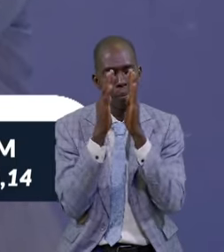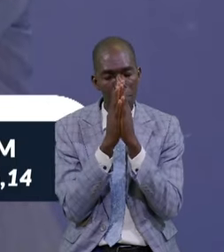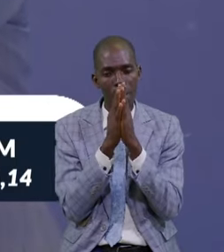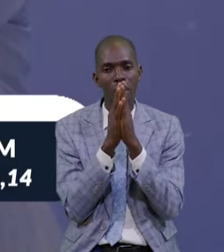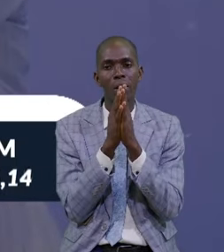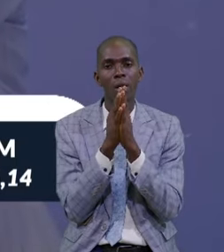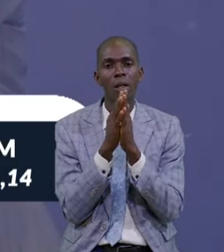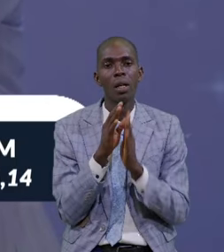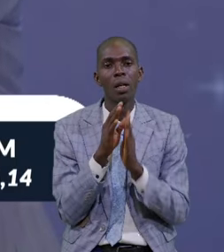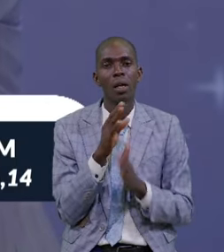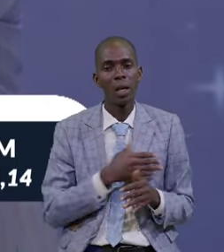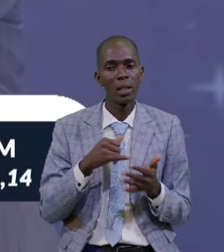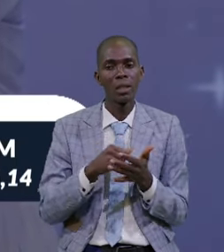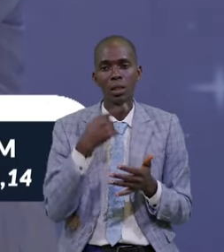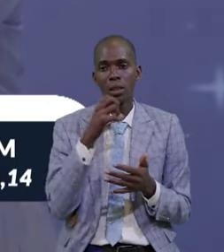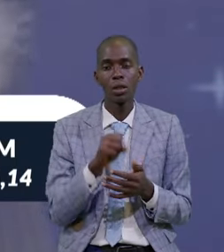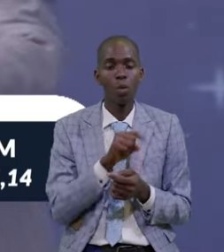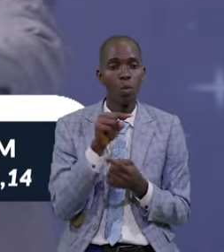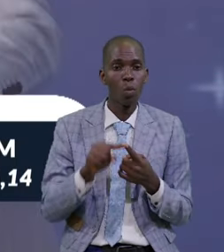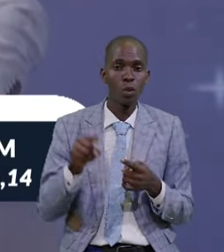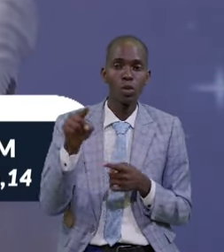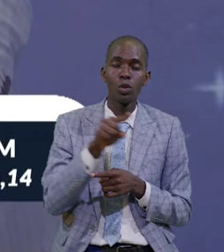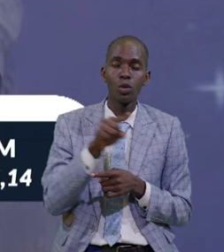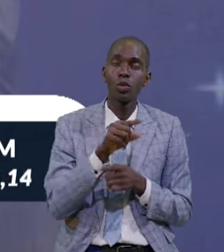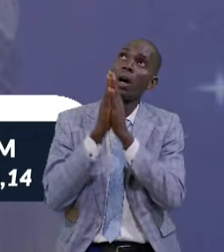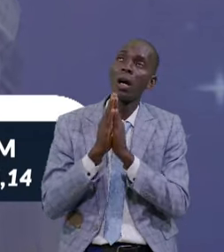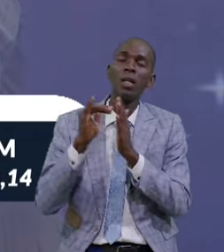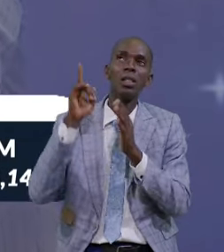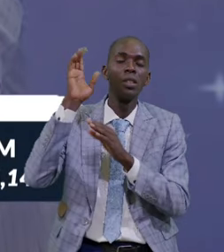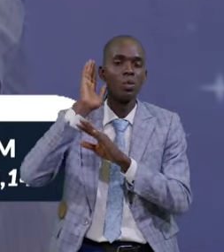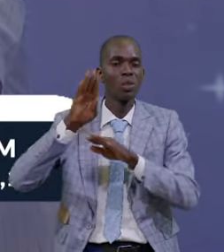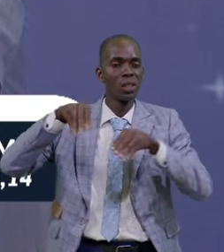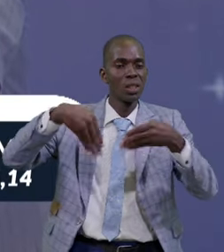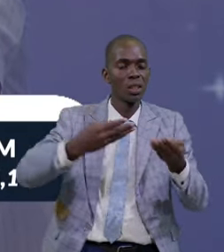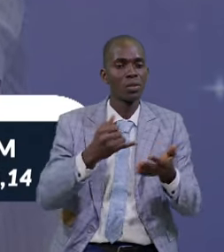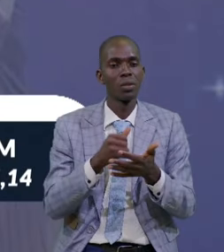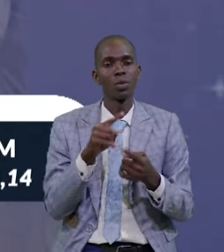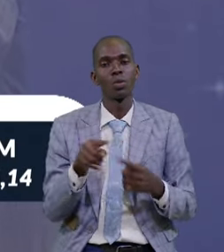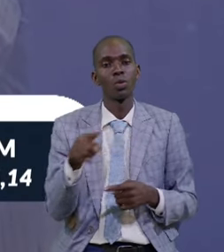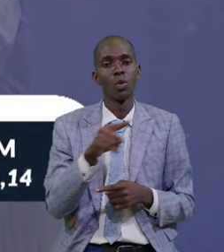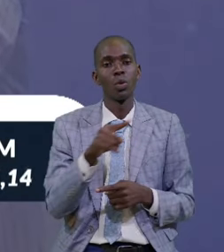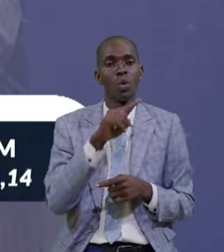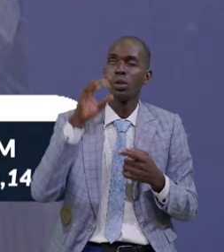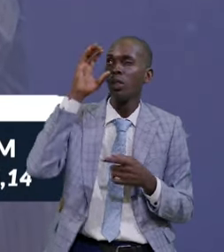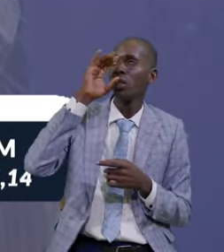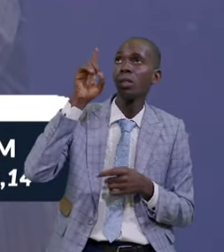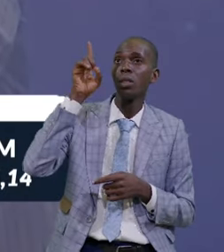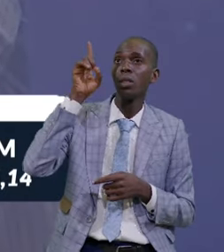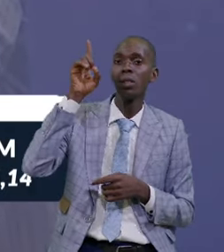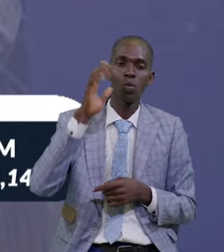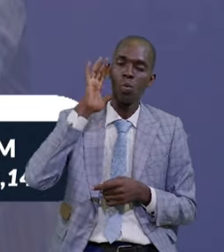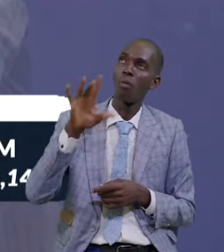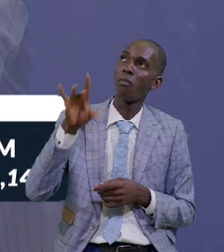it says, when you ask, it shall be given unto you. When you seek, you will